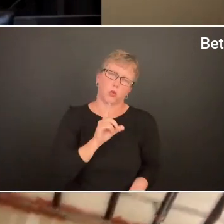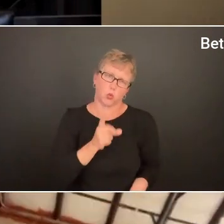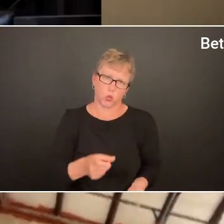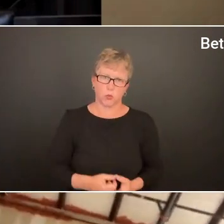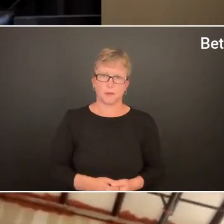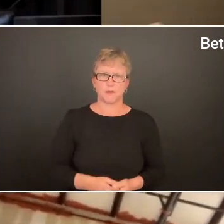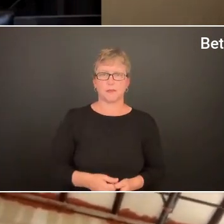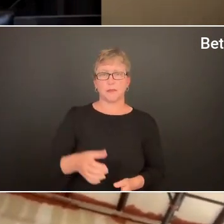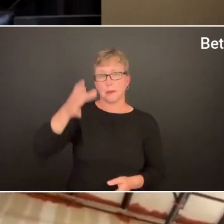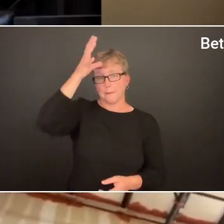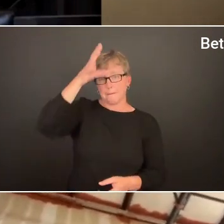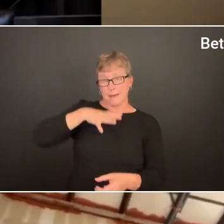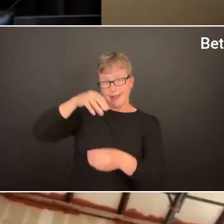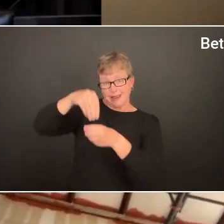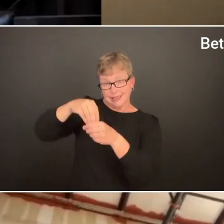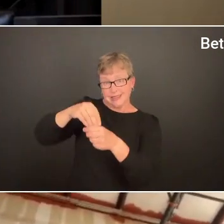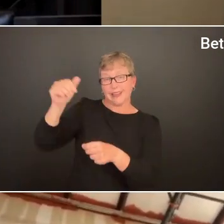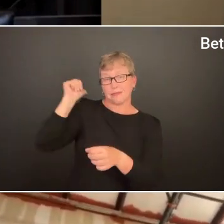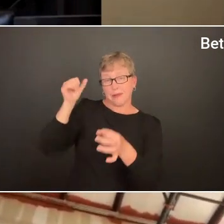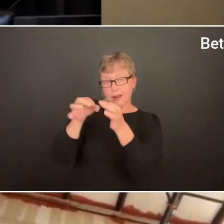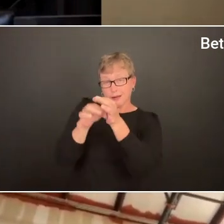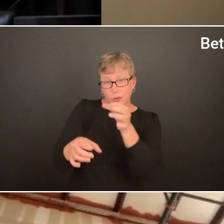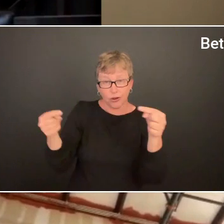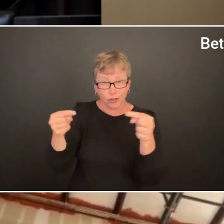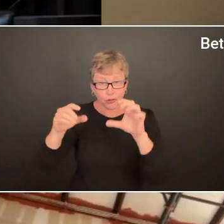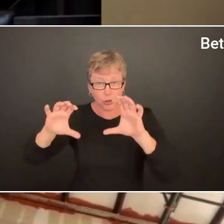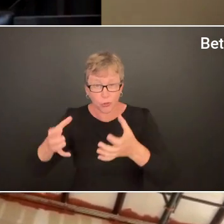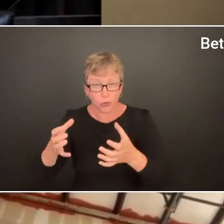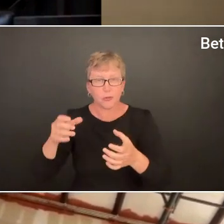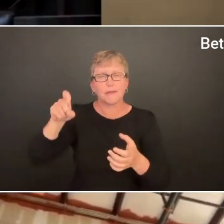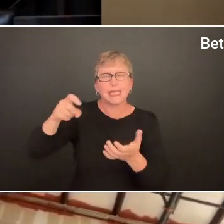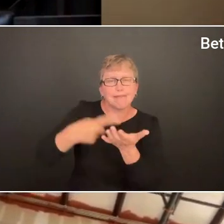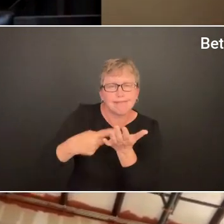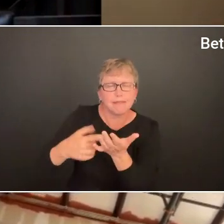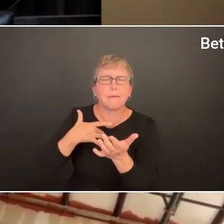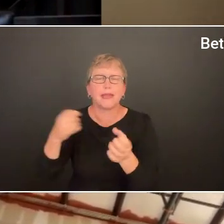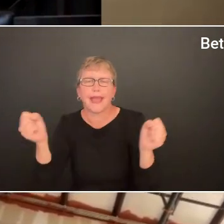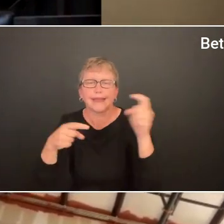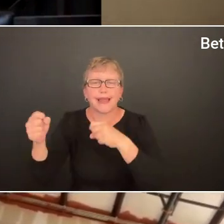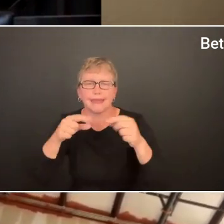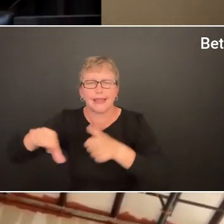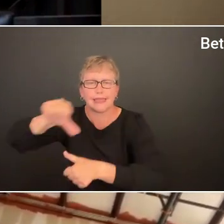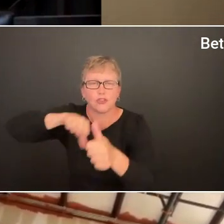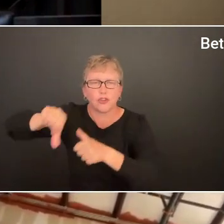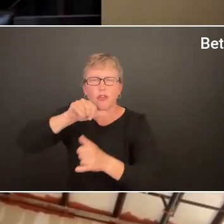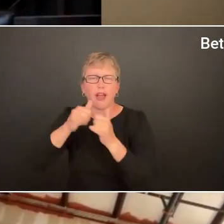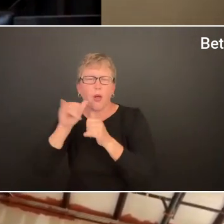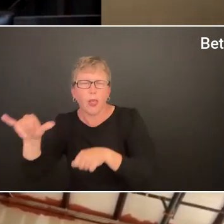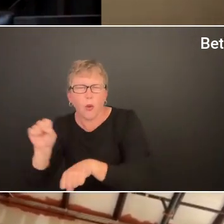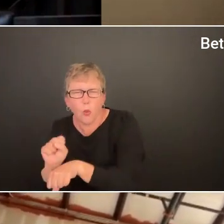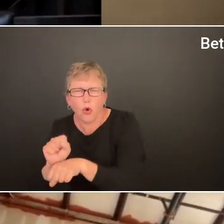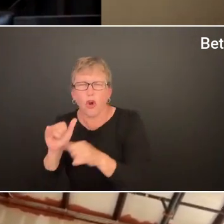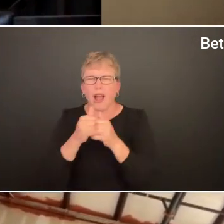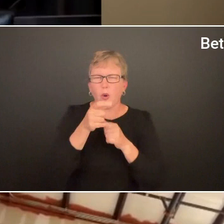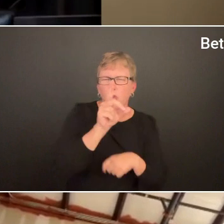really just us talking to each other, saying, you know, hey, does this work for you? Hey, does that work for you? You know, how do you do this? How do